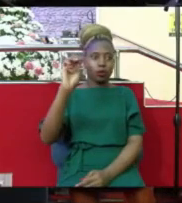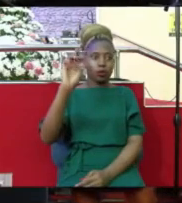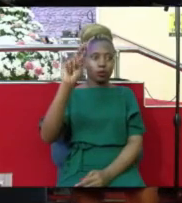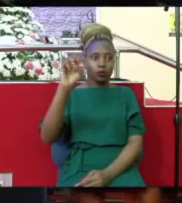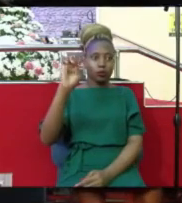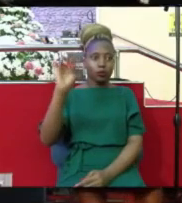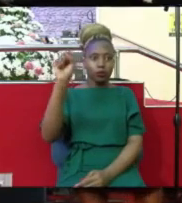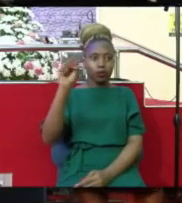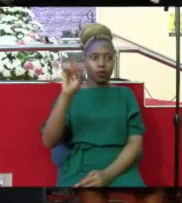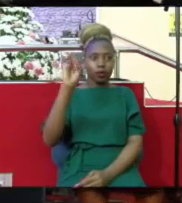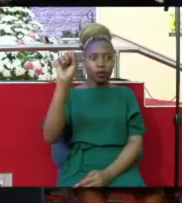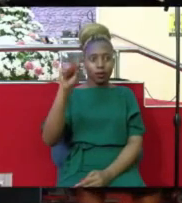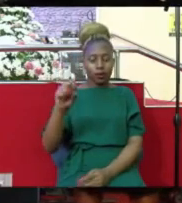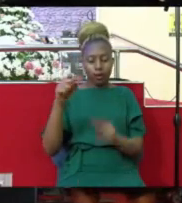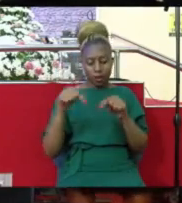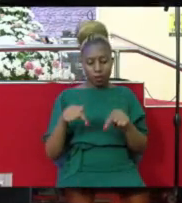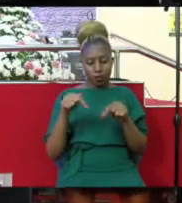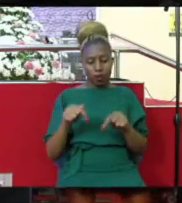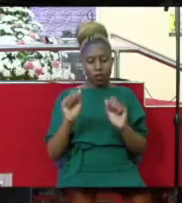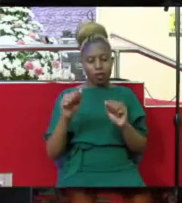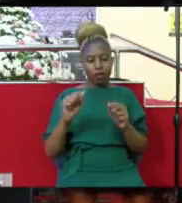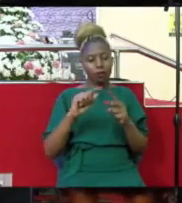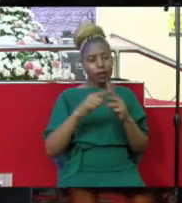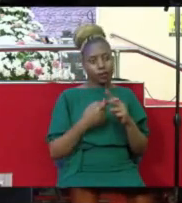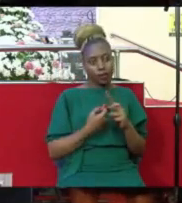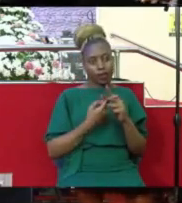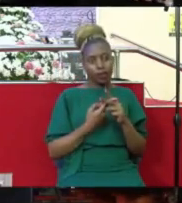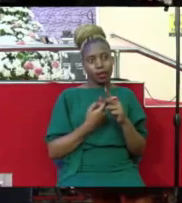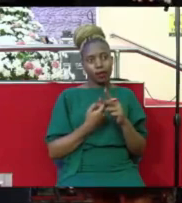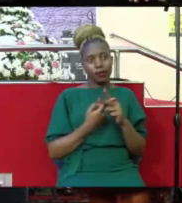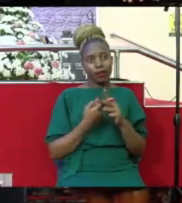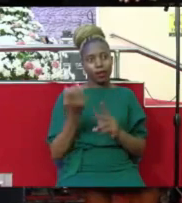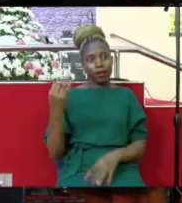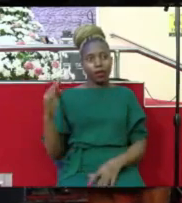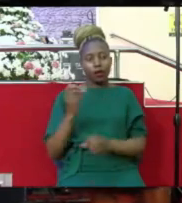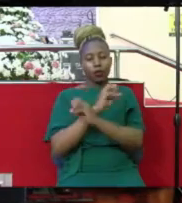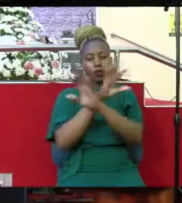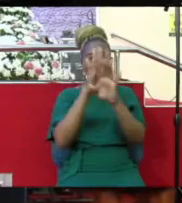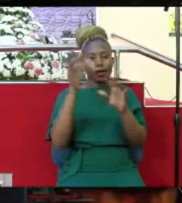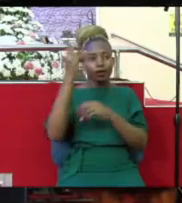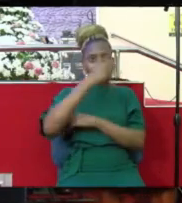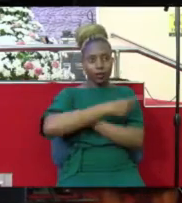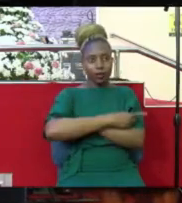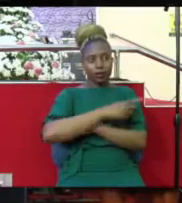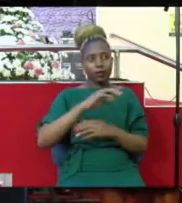today can be the beginning of the best days